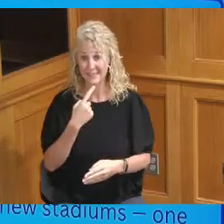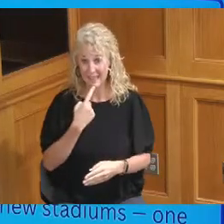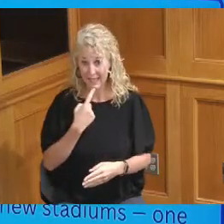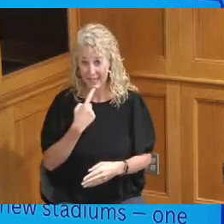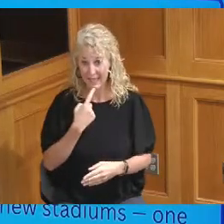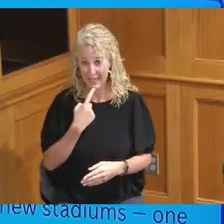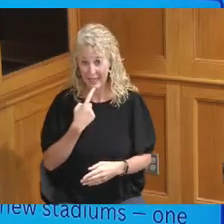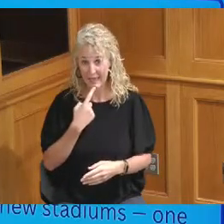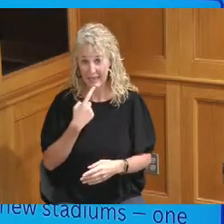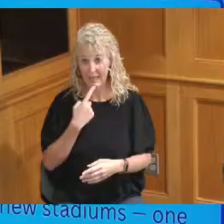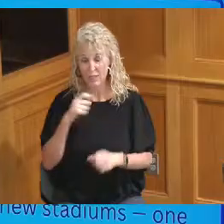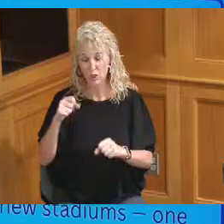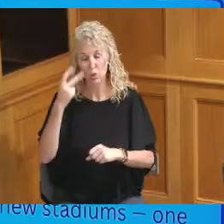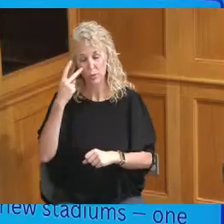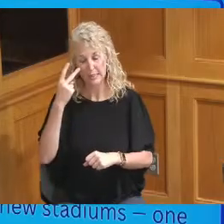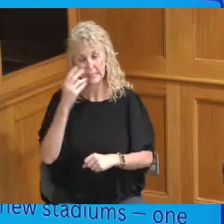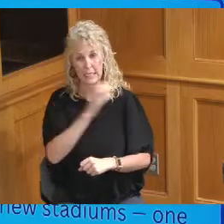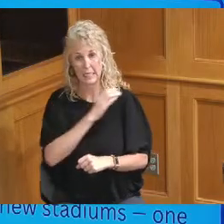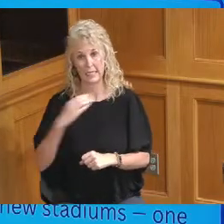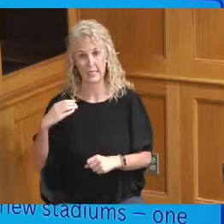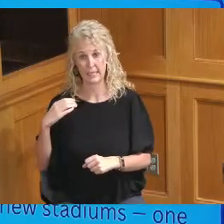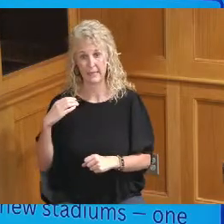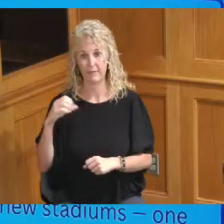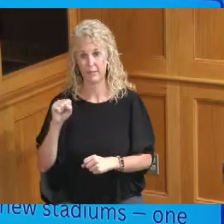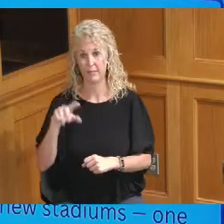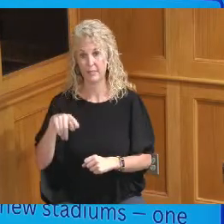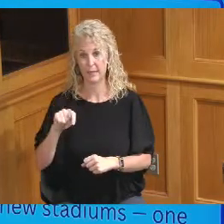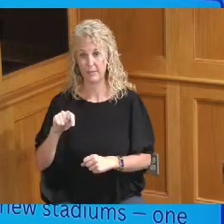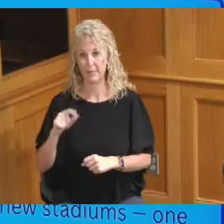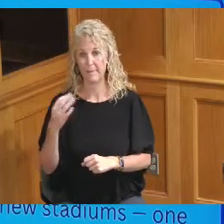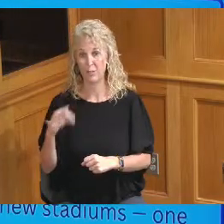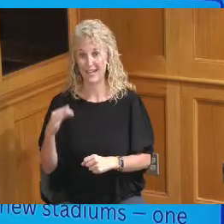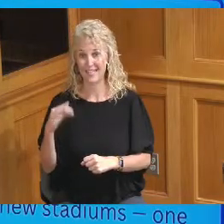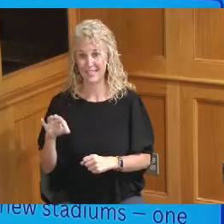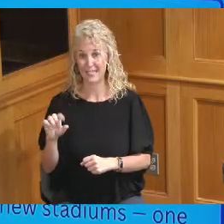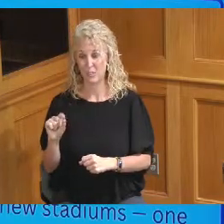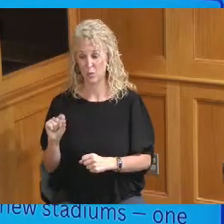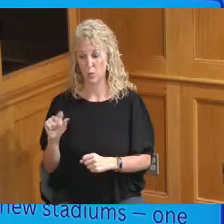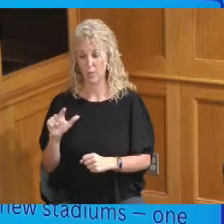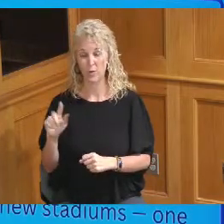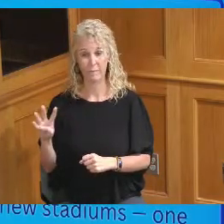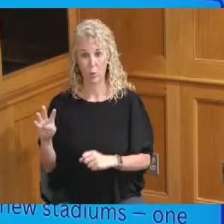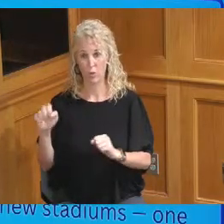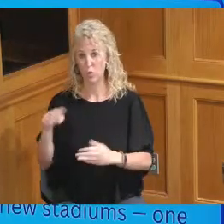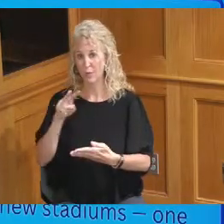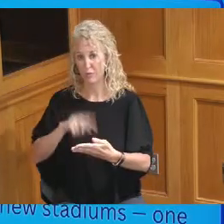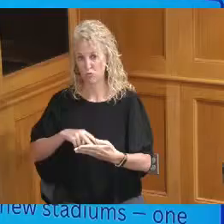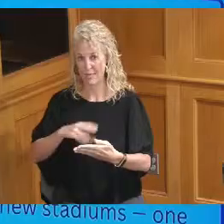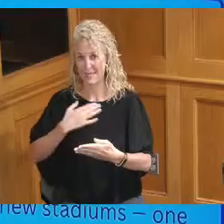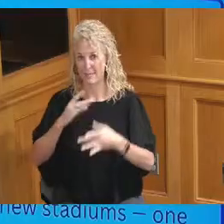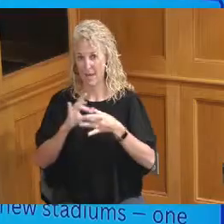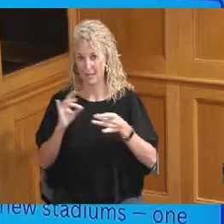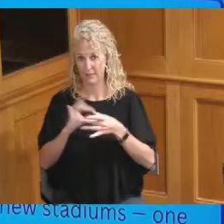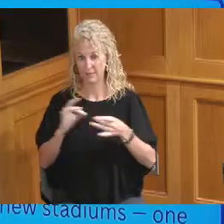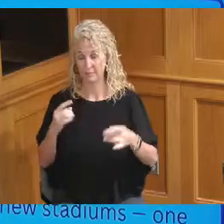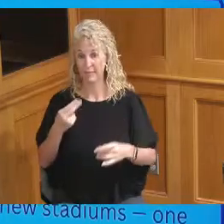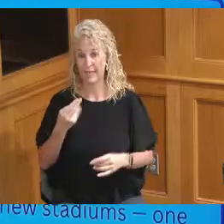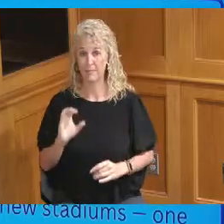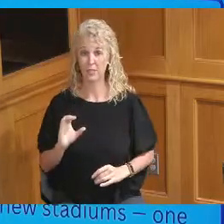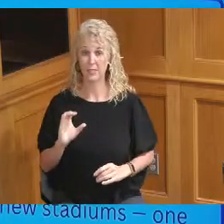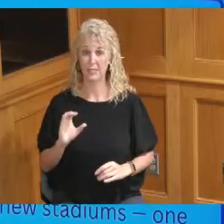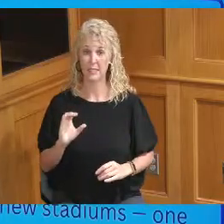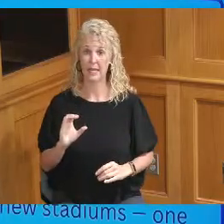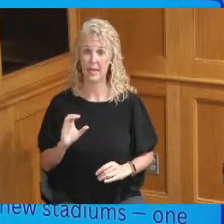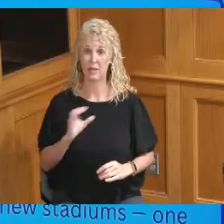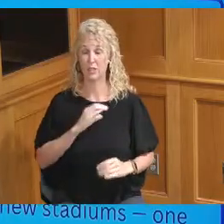the Cleveland.com, September 19th, 2024, okay? It has in here, Hamilton County